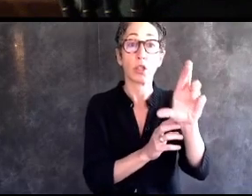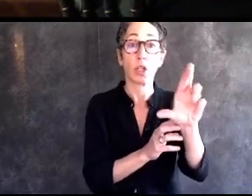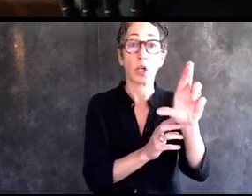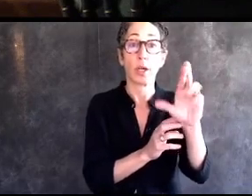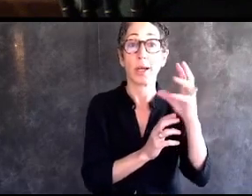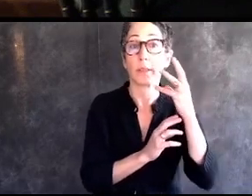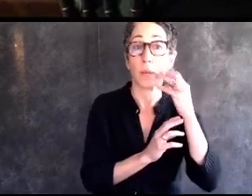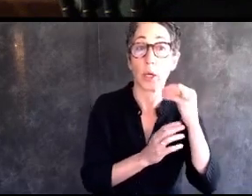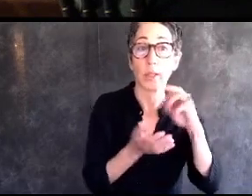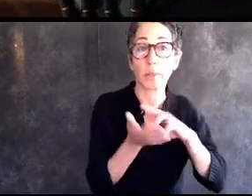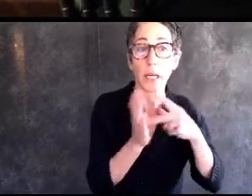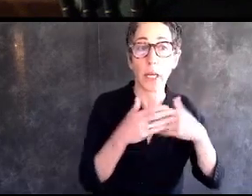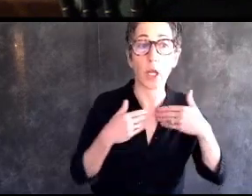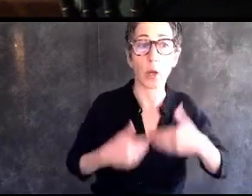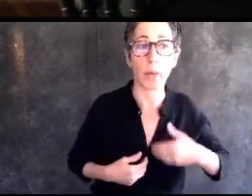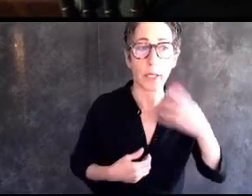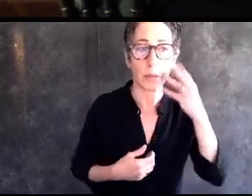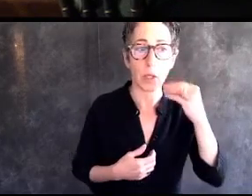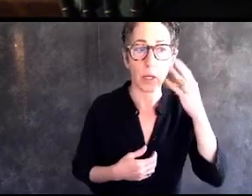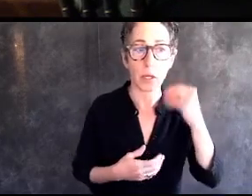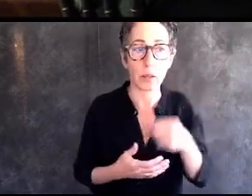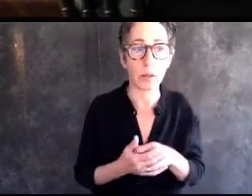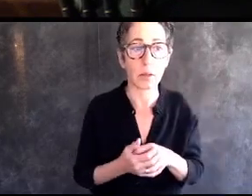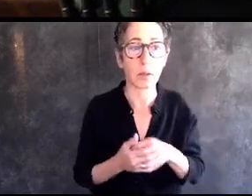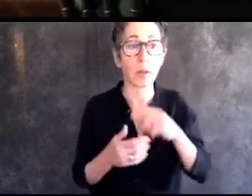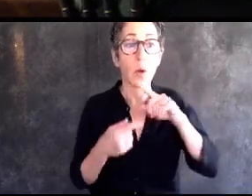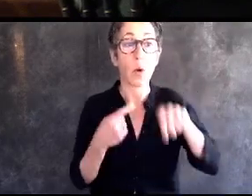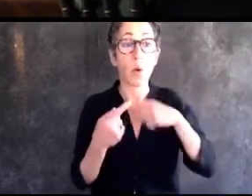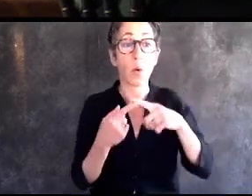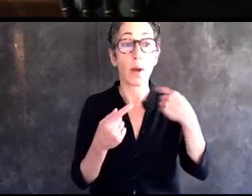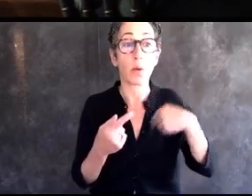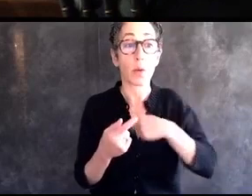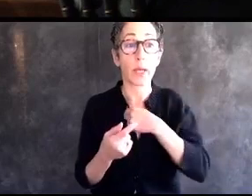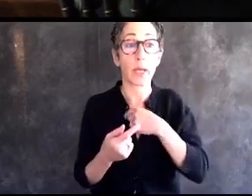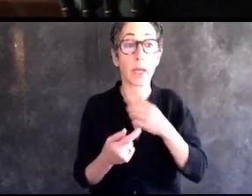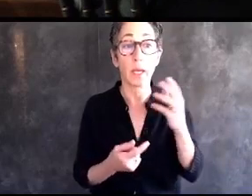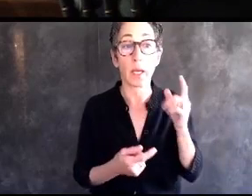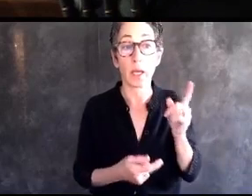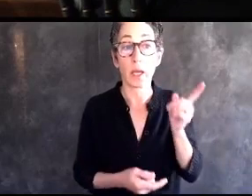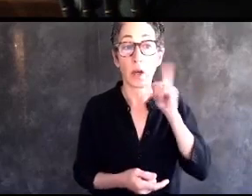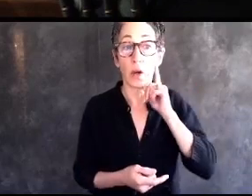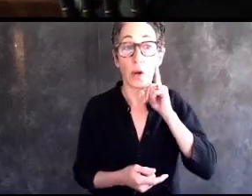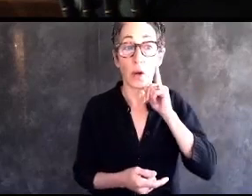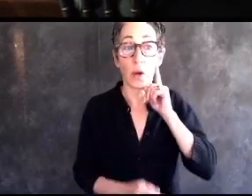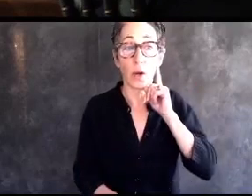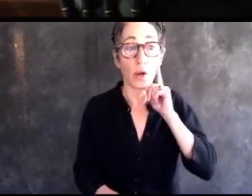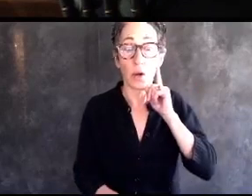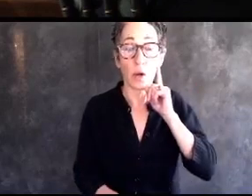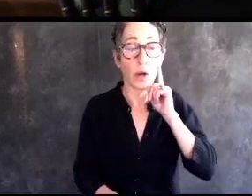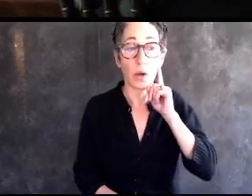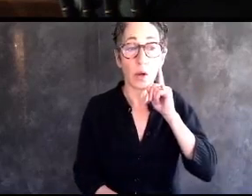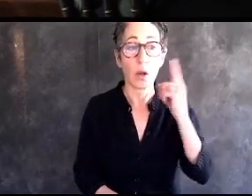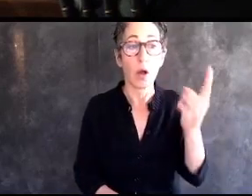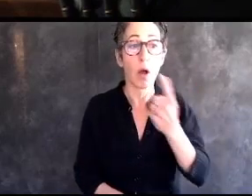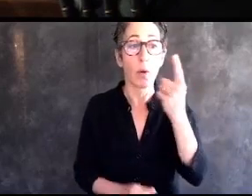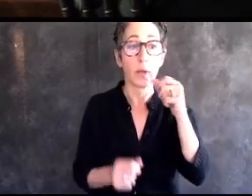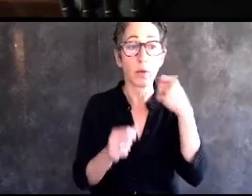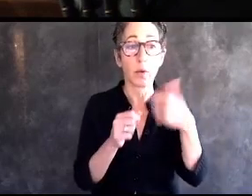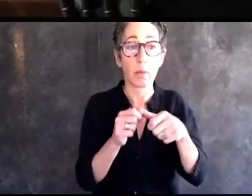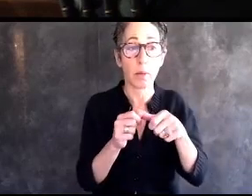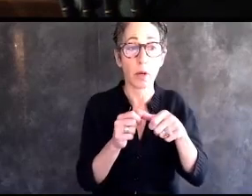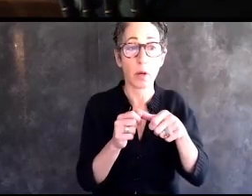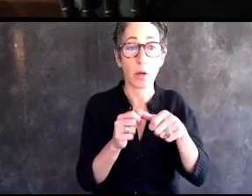experience. And whenever we hear that a singularity is near, let us always remember the